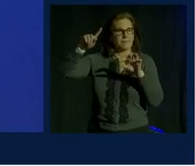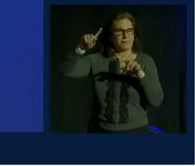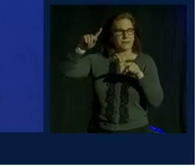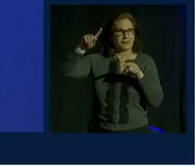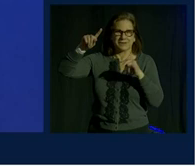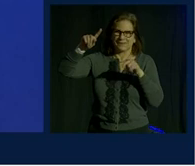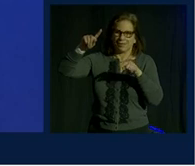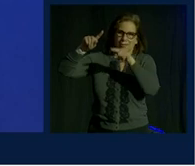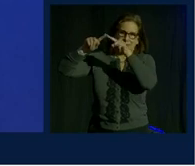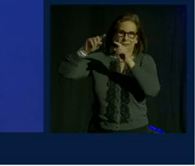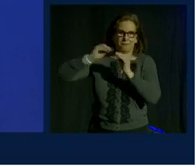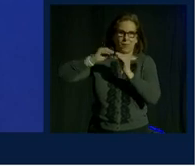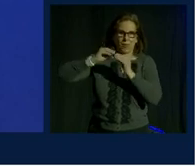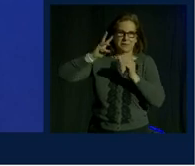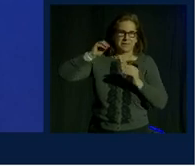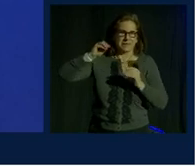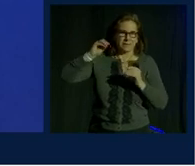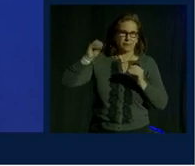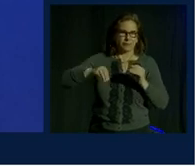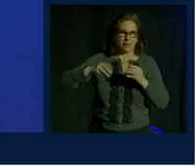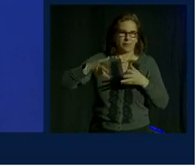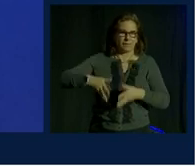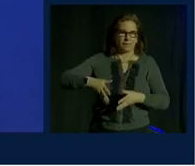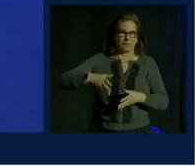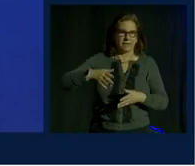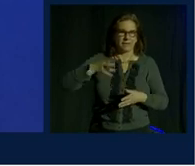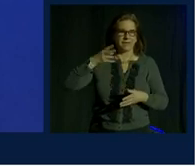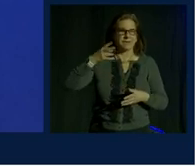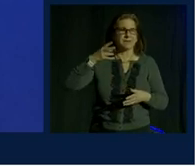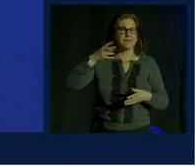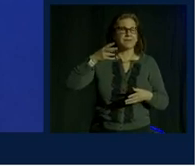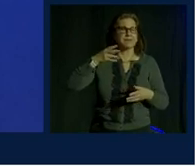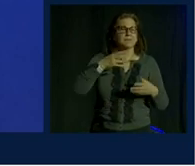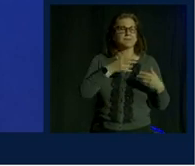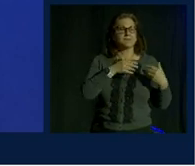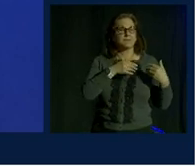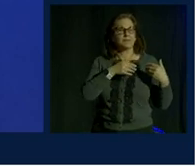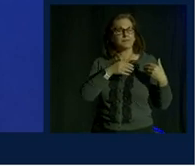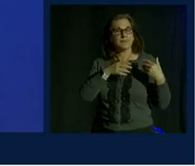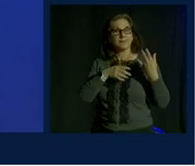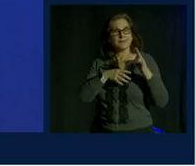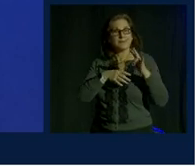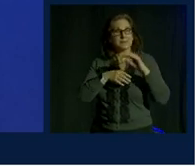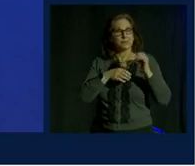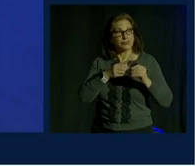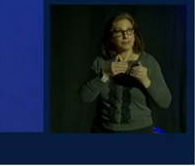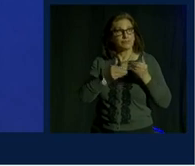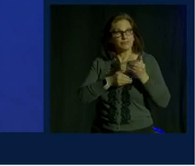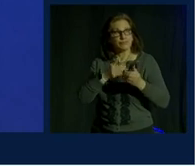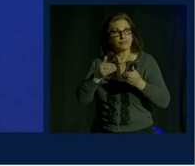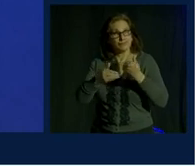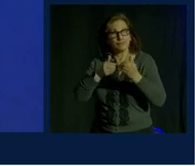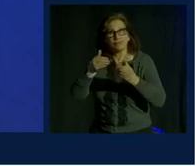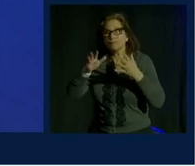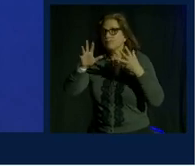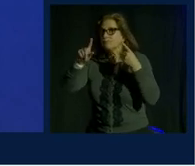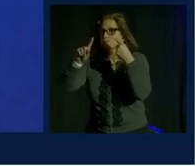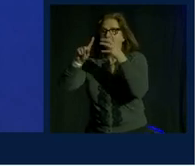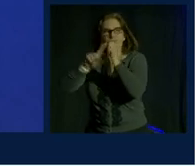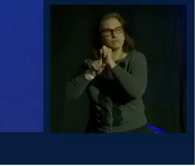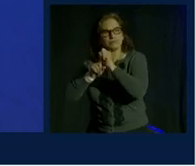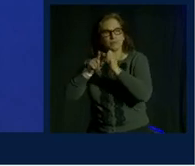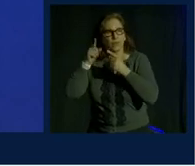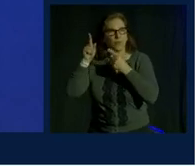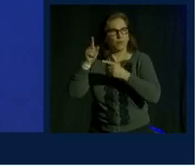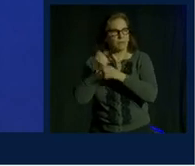represents 17% progress toward the affordable housing goal. So in a moment, we'll hear from our partners in the